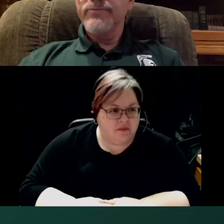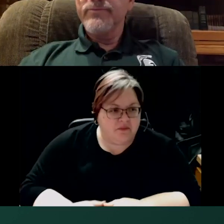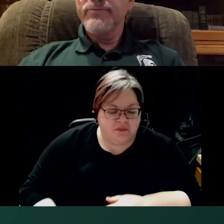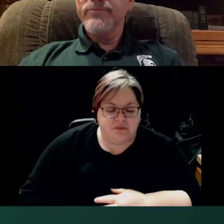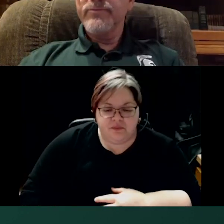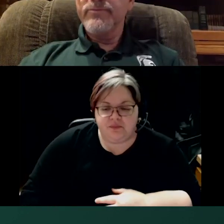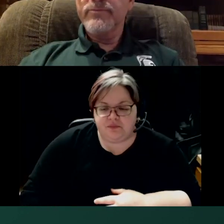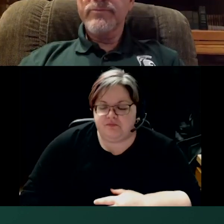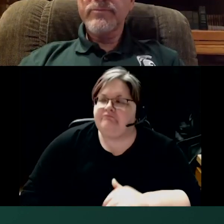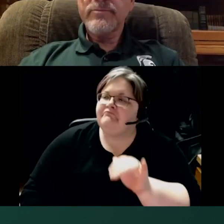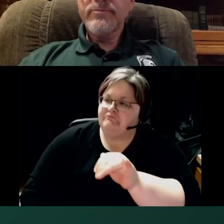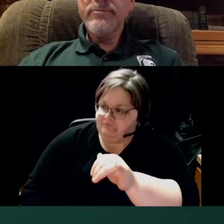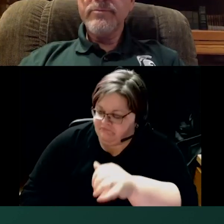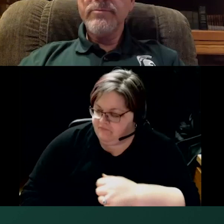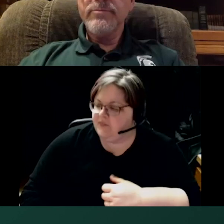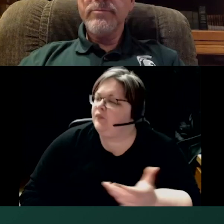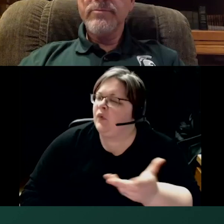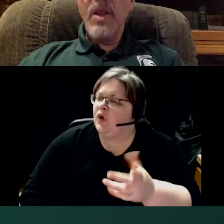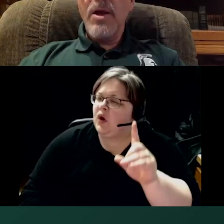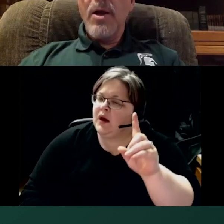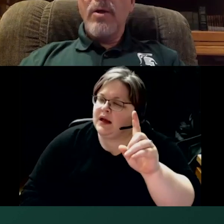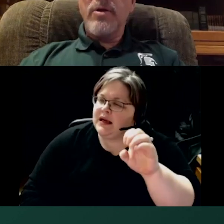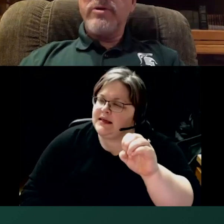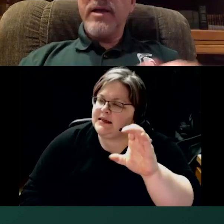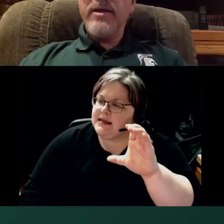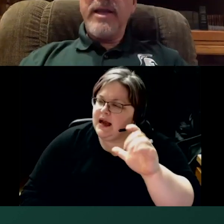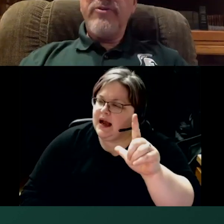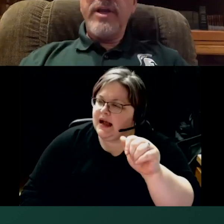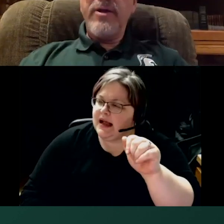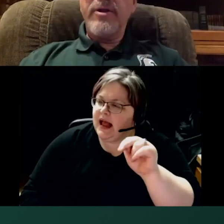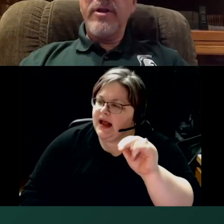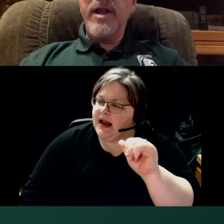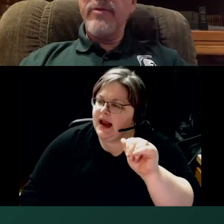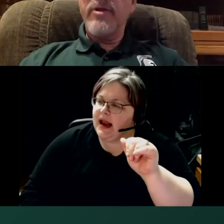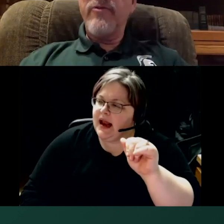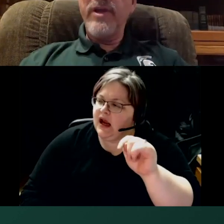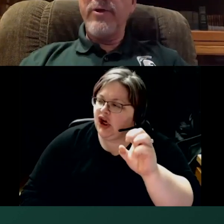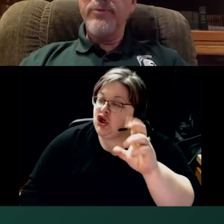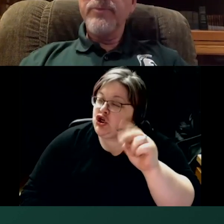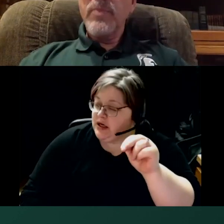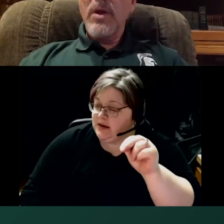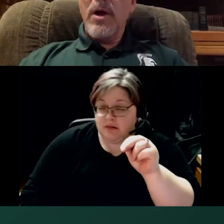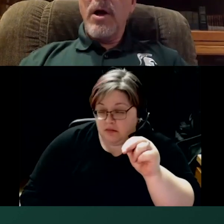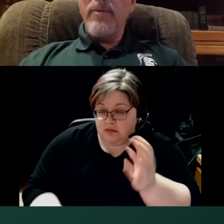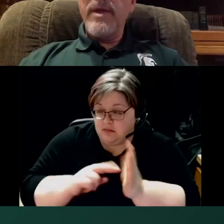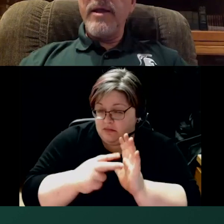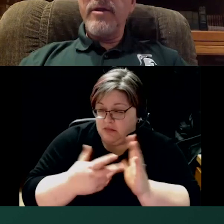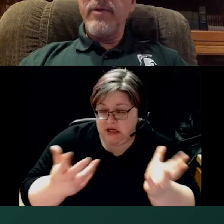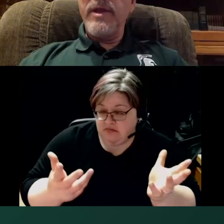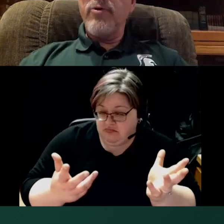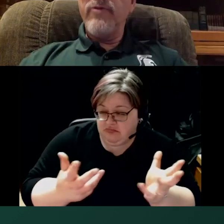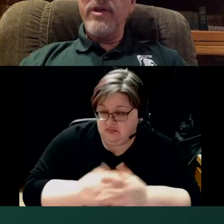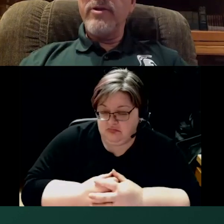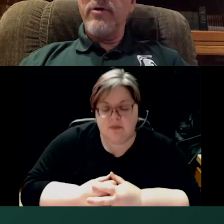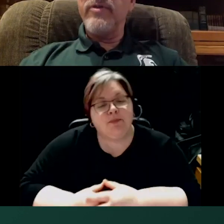Okay. What does declination mean? So declination here, since it's on this figure, is